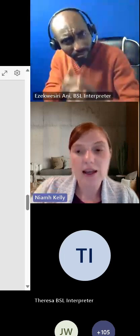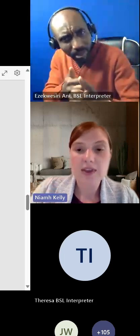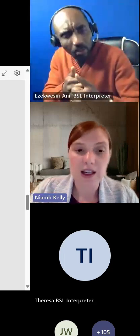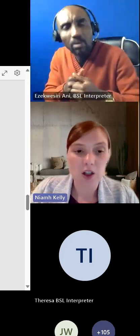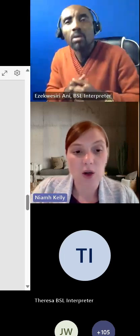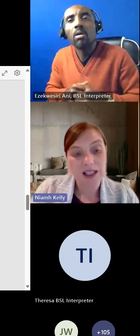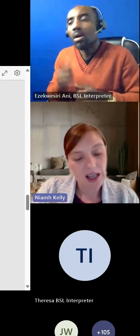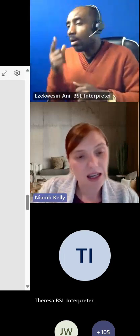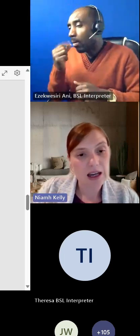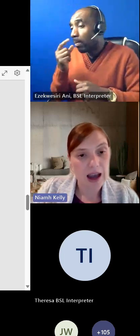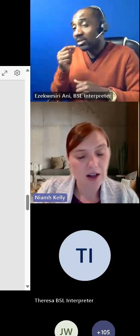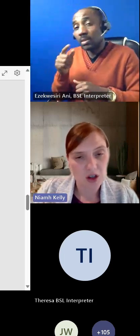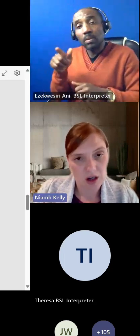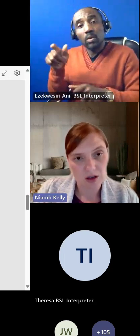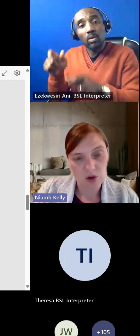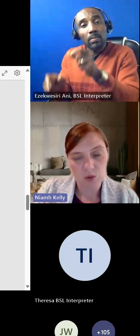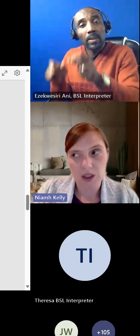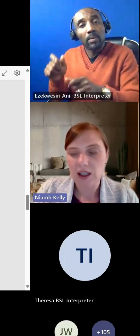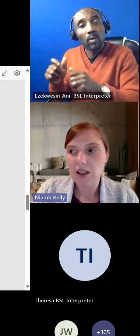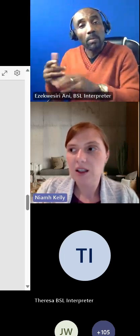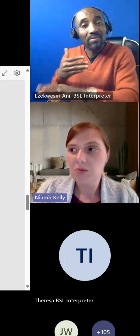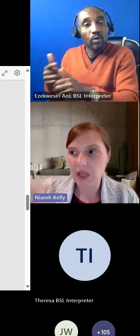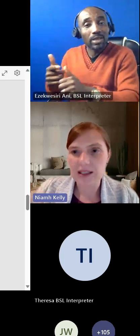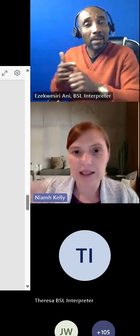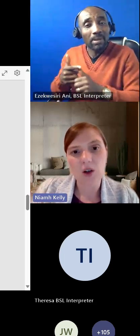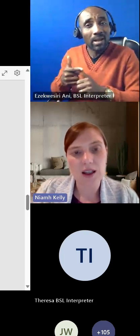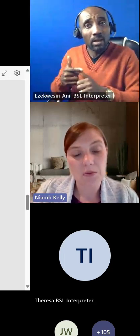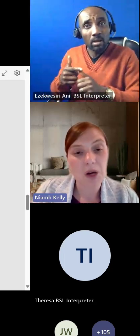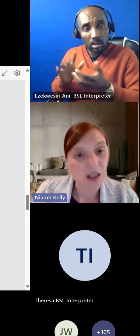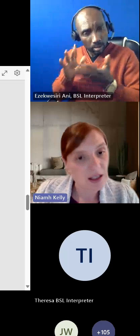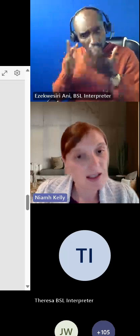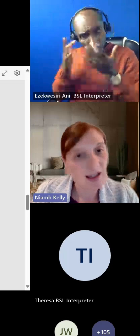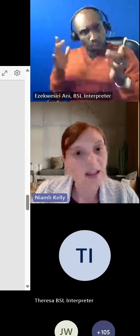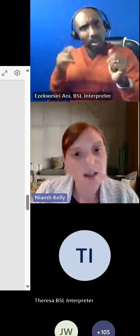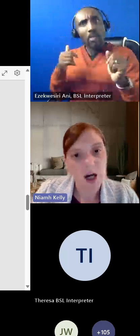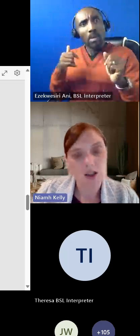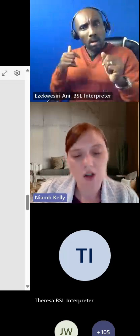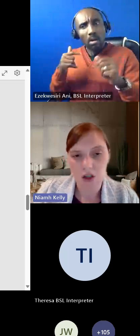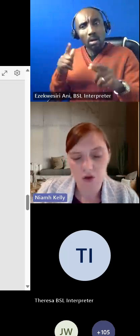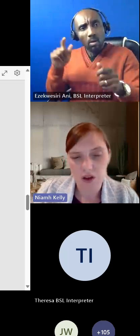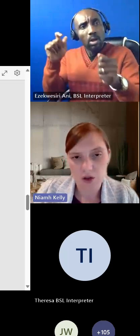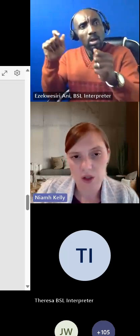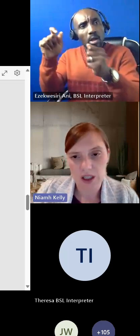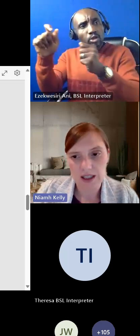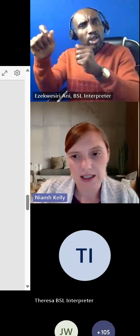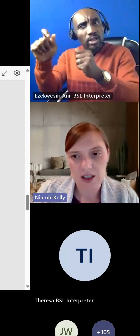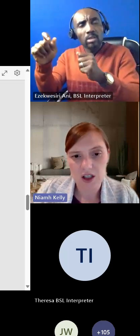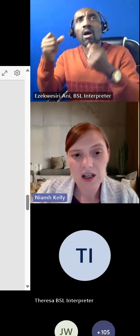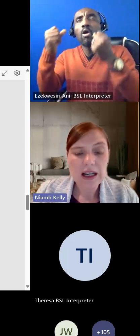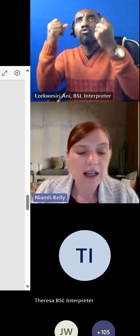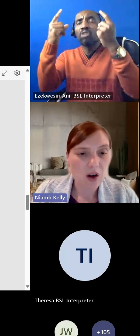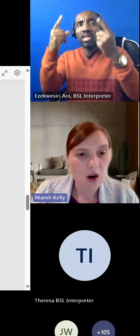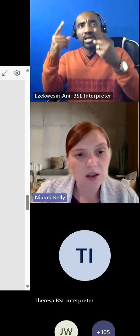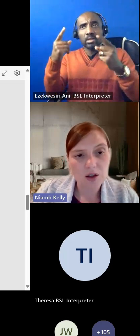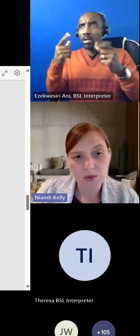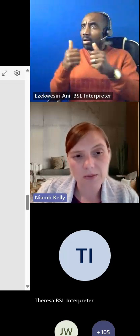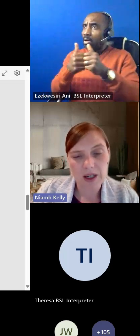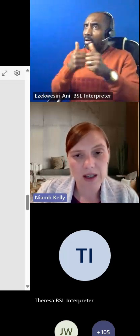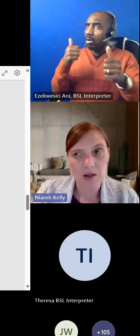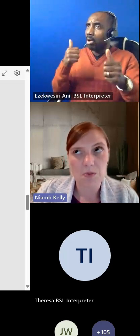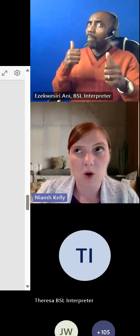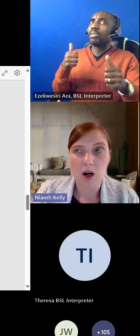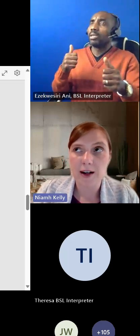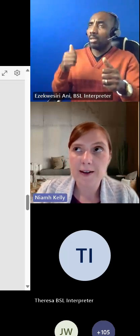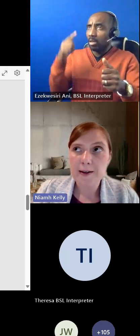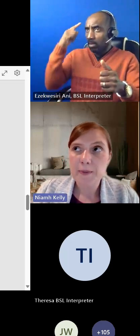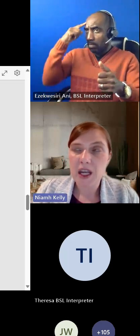candidates that you are taking action on something means that, okay, the mindset is starting to shift in this organization. It also might